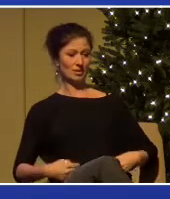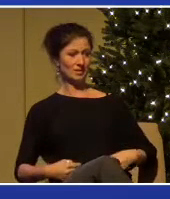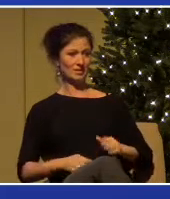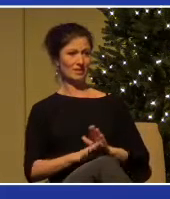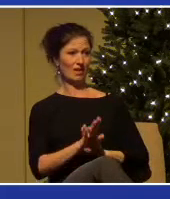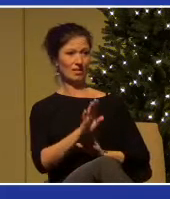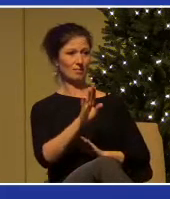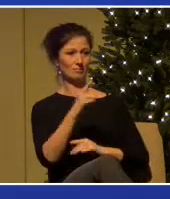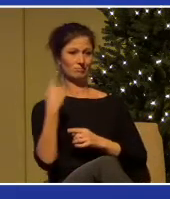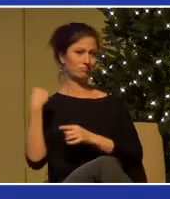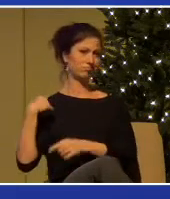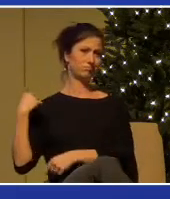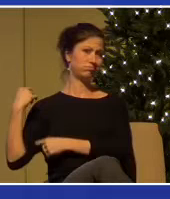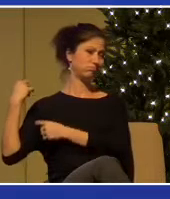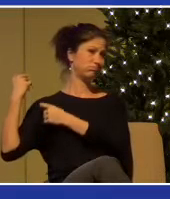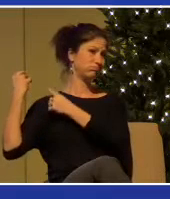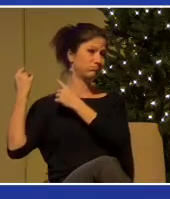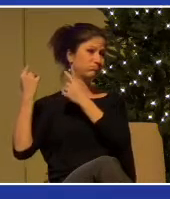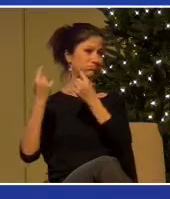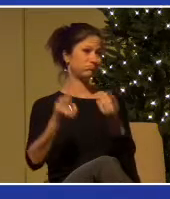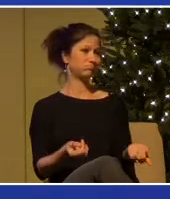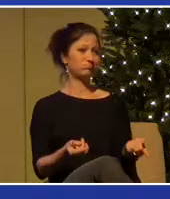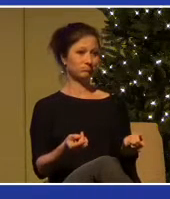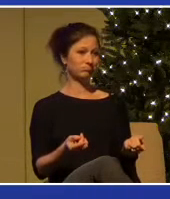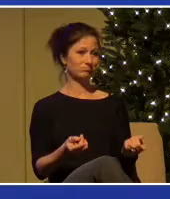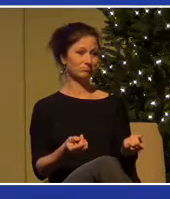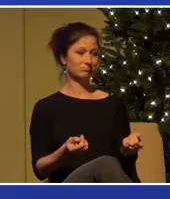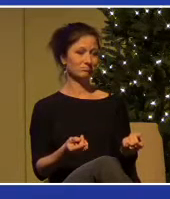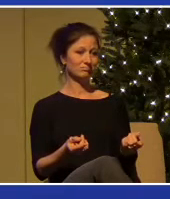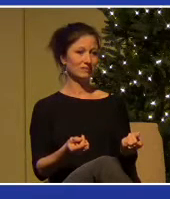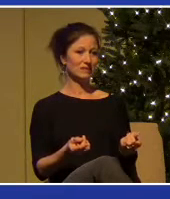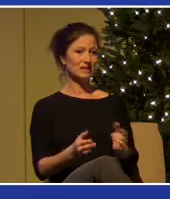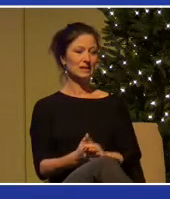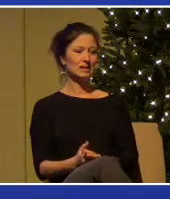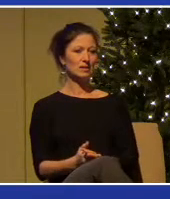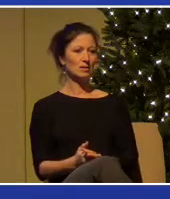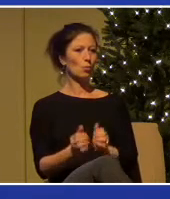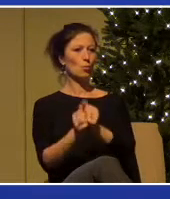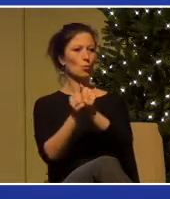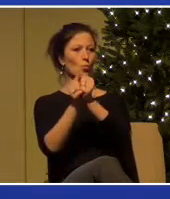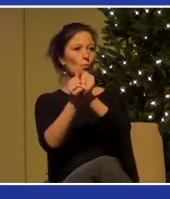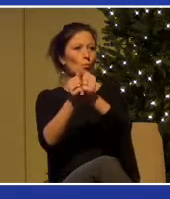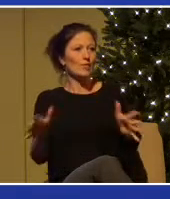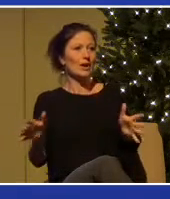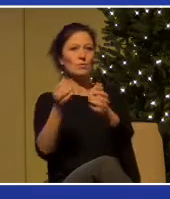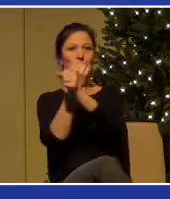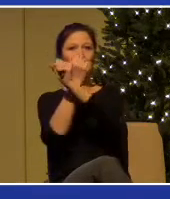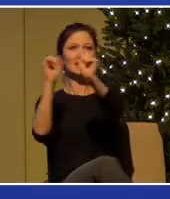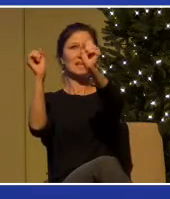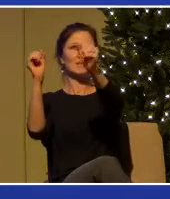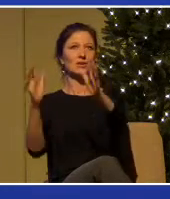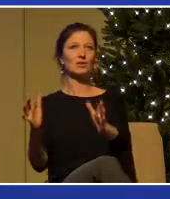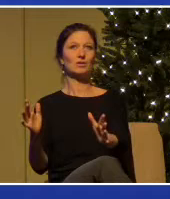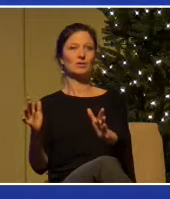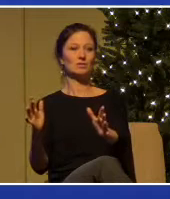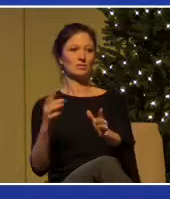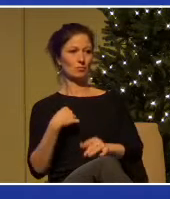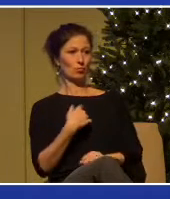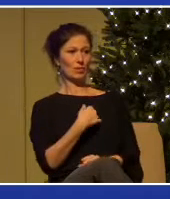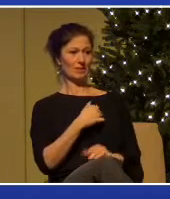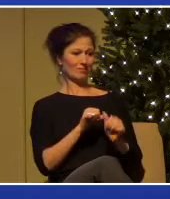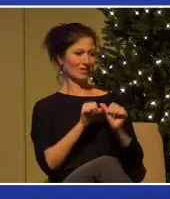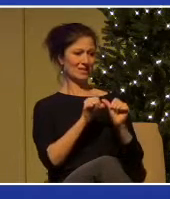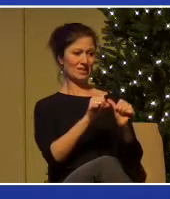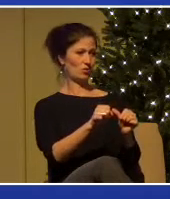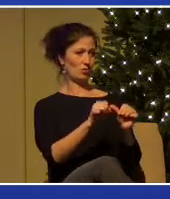since the fall. And how it is that without a Savior, we live in darkness, we walk